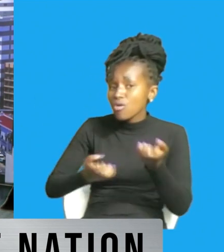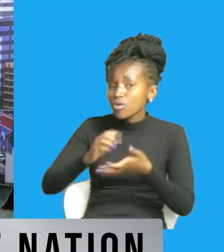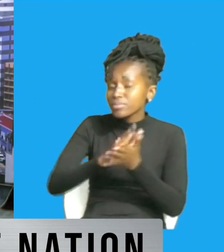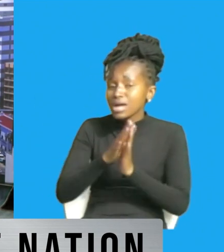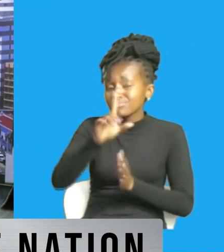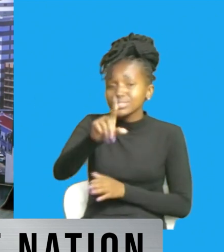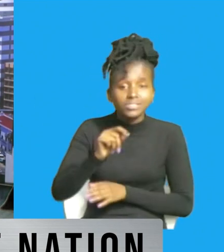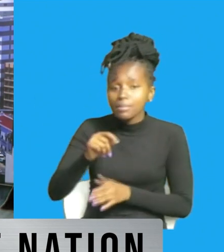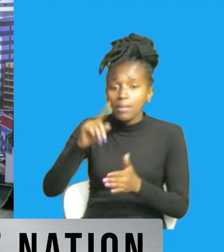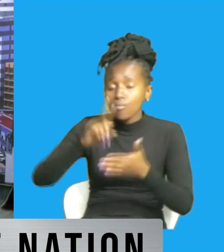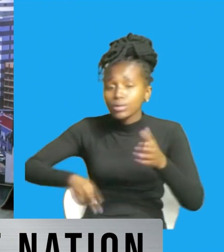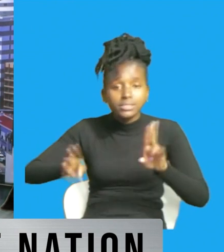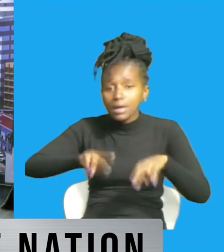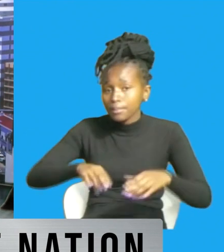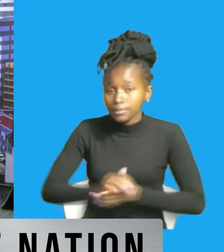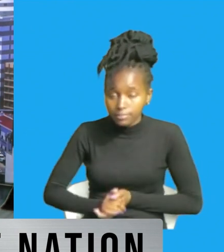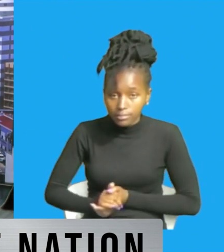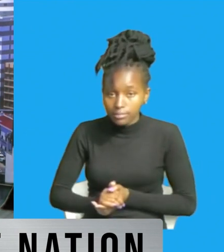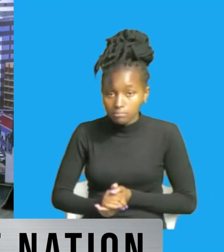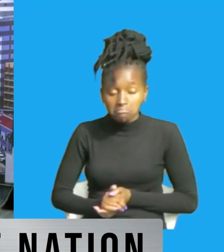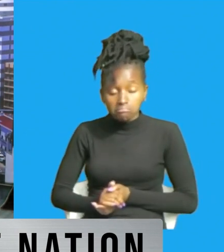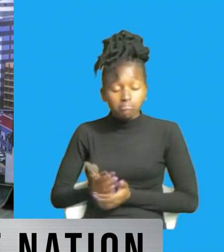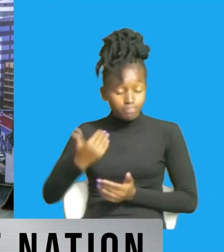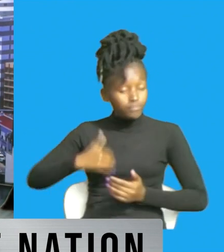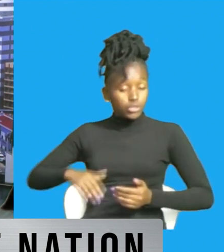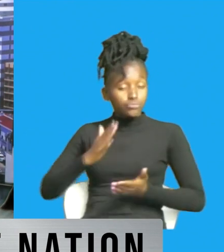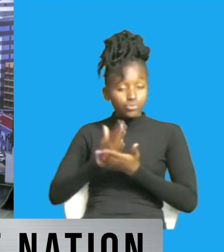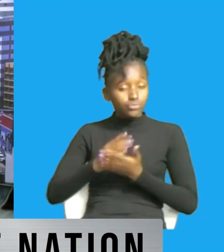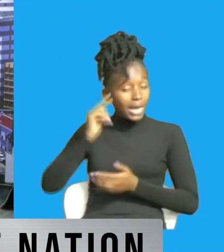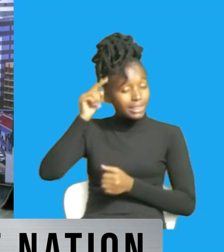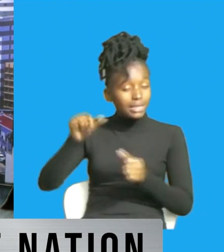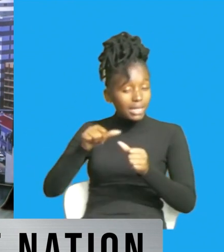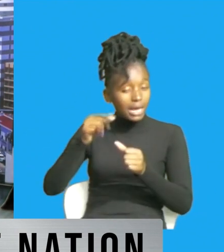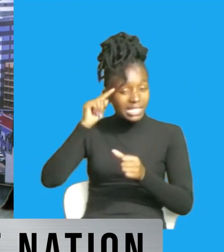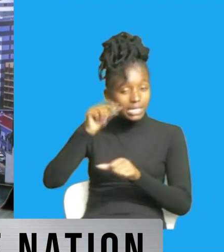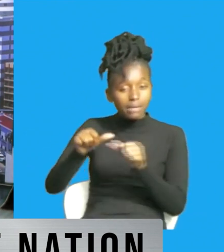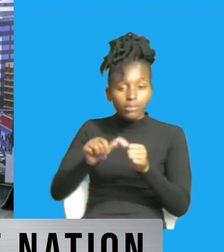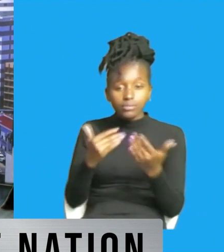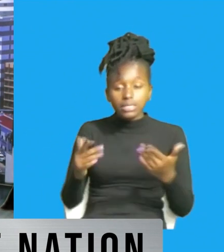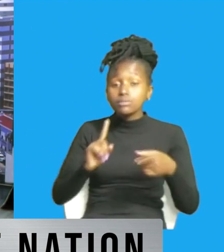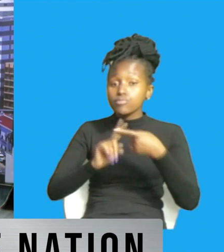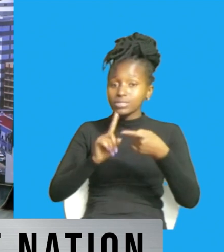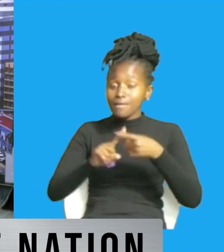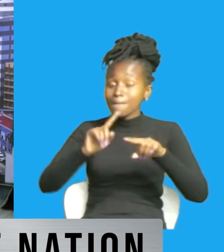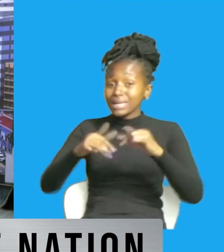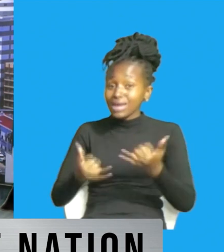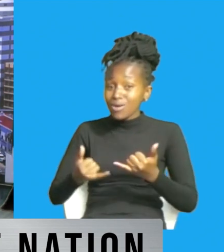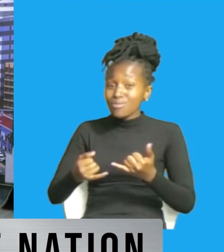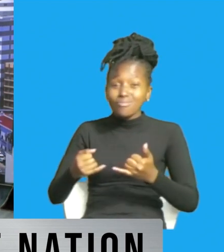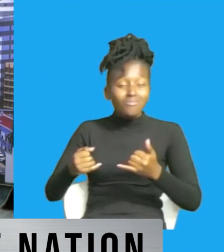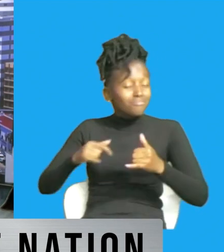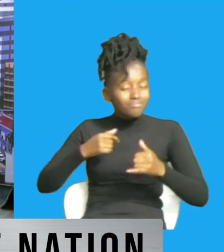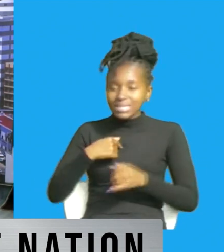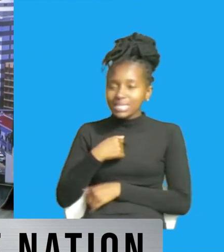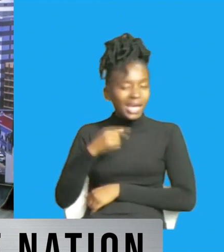always optimistic, but on some of those issues kama high cost of living, na nimesema before na ninasema tena,